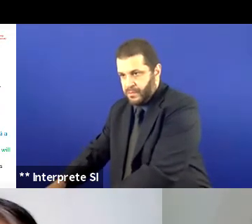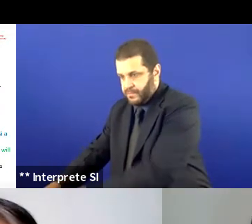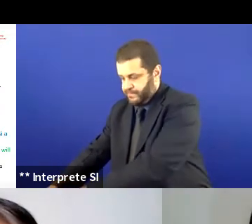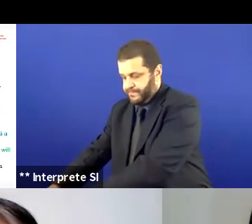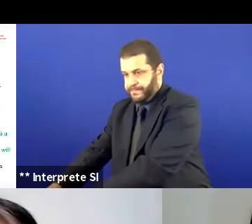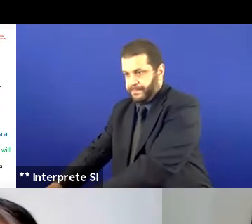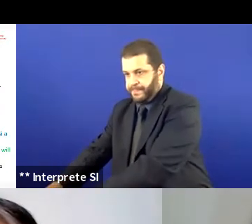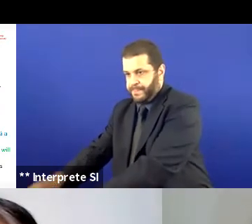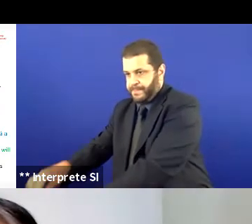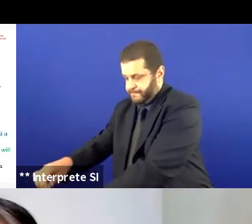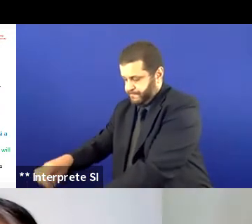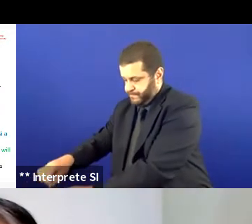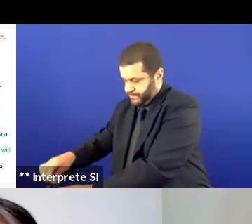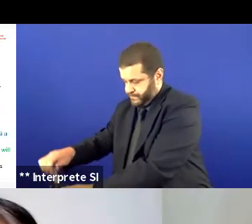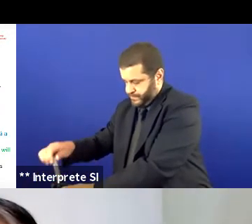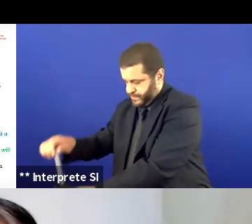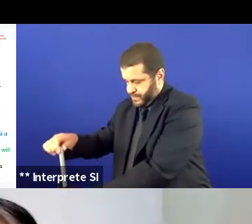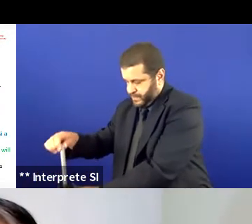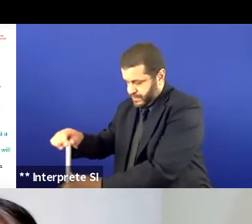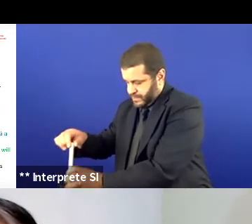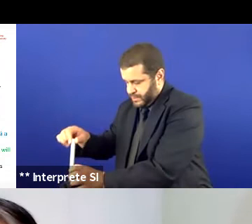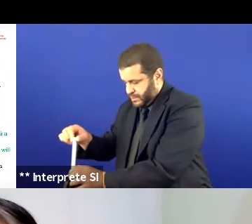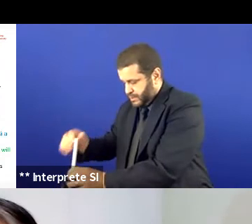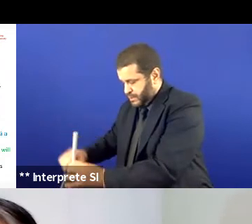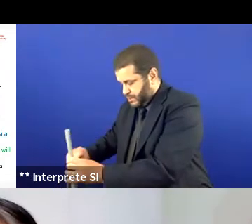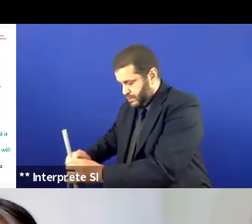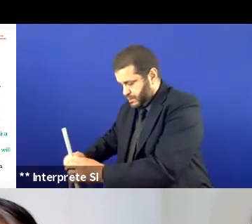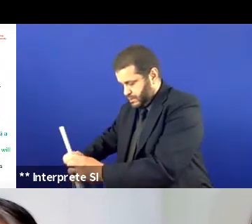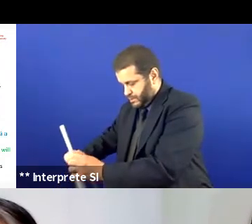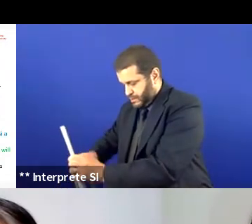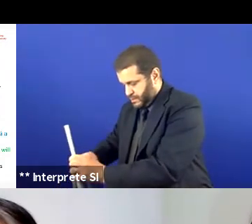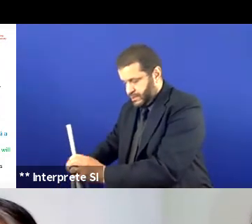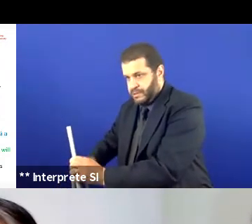you. Thank you. Thank you. We'll be starting in 8 minutes. So